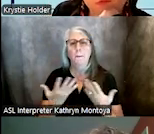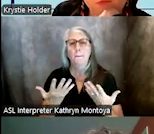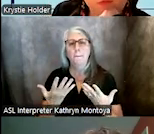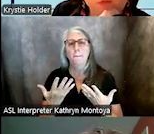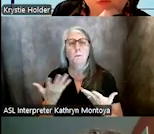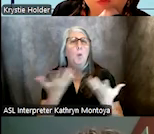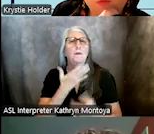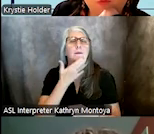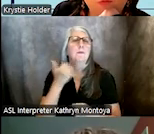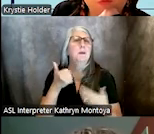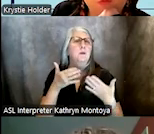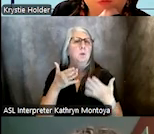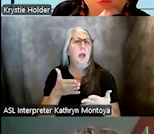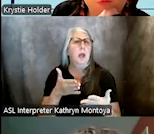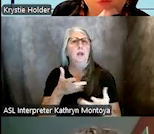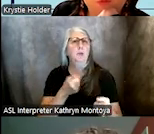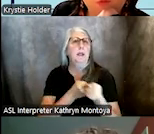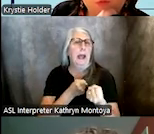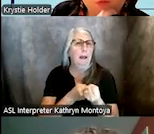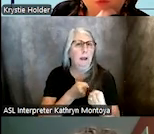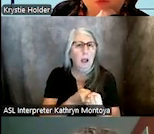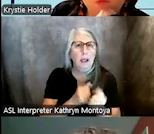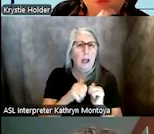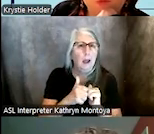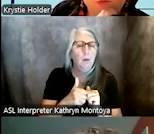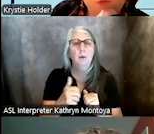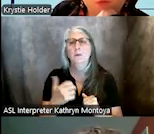What's the best way to be an ally?